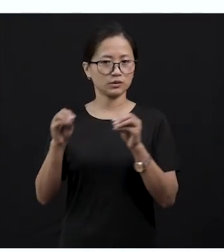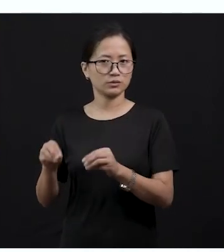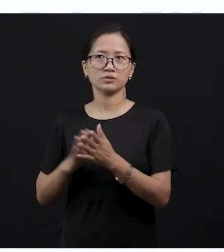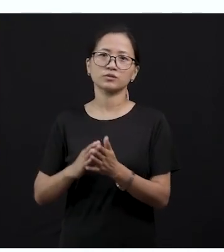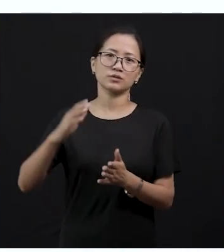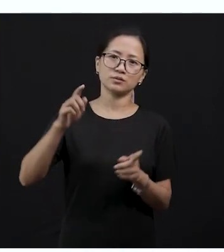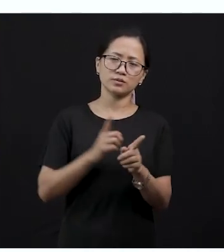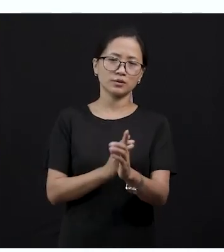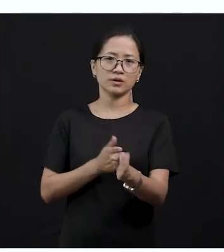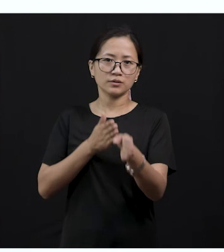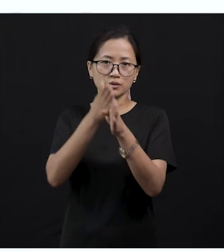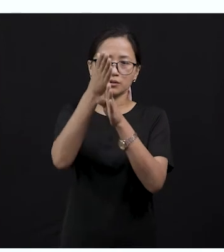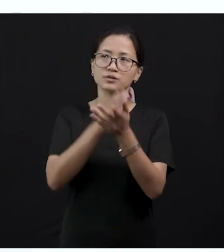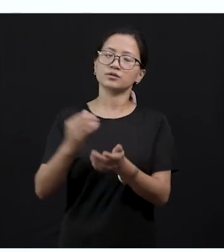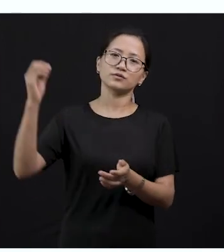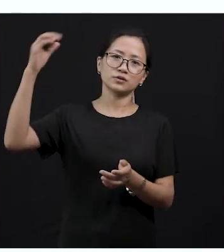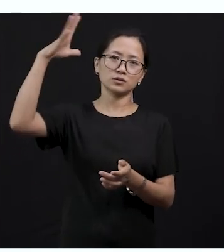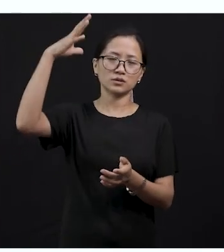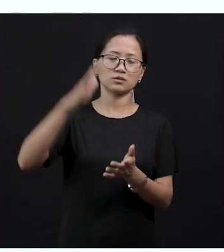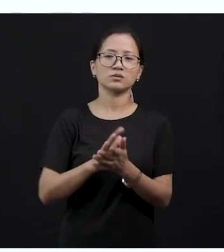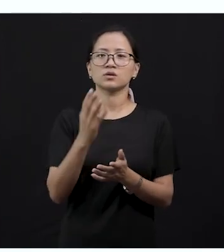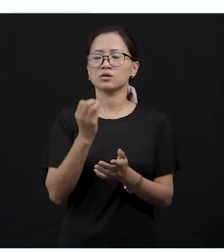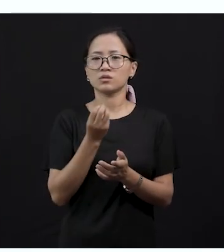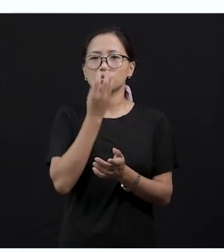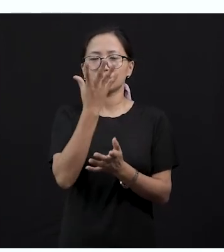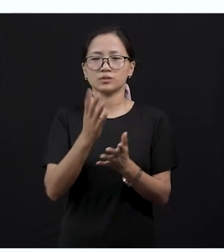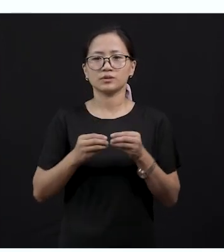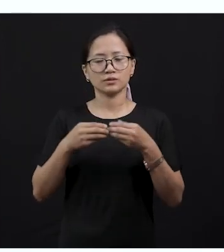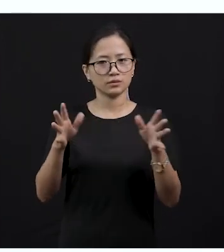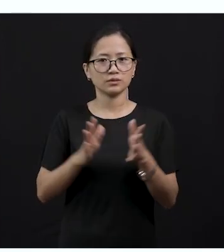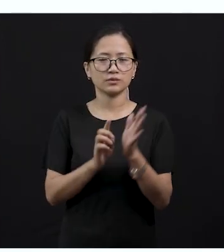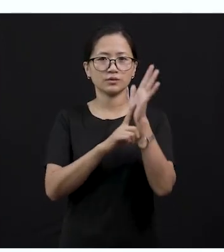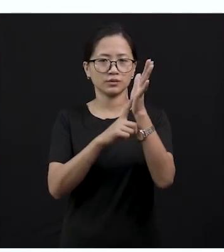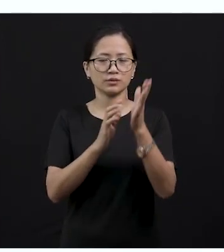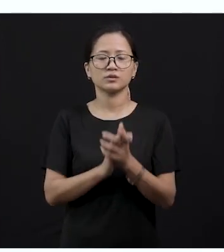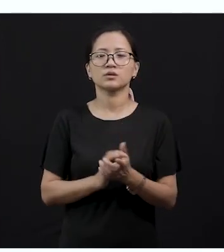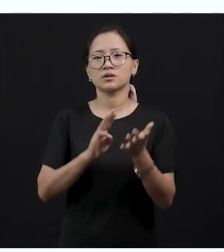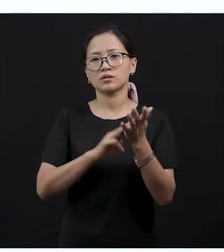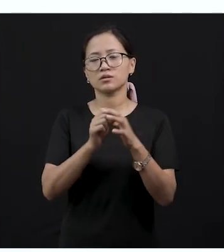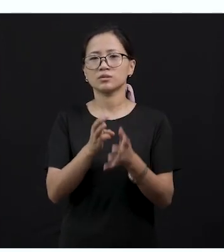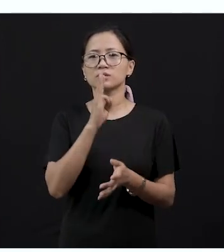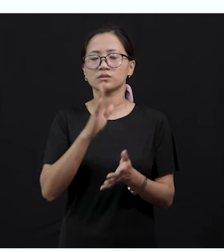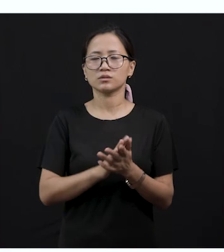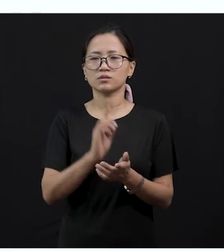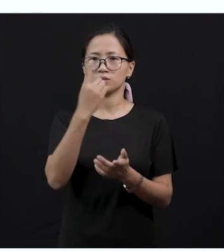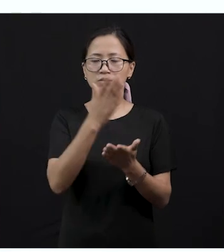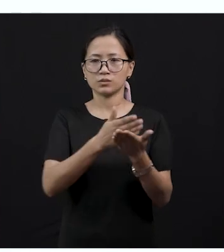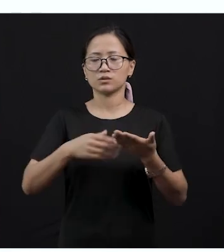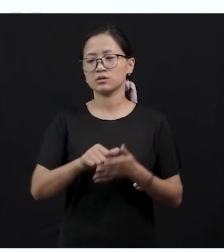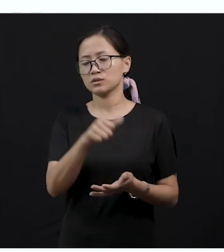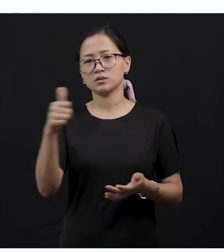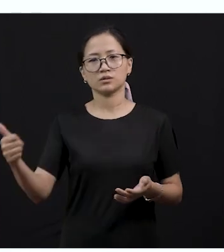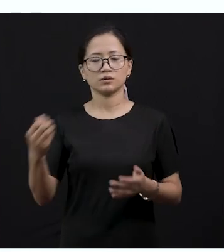of the sun, right? In opening and closing of flowers and leaves. Also, water and minerals move from one part to